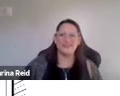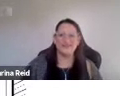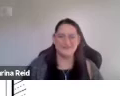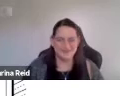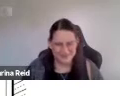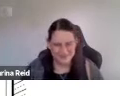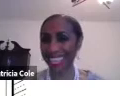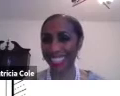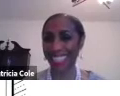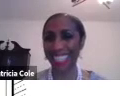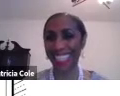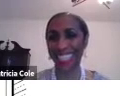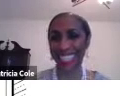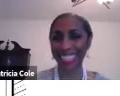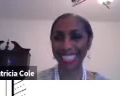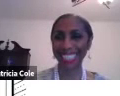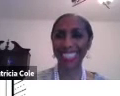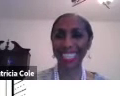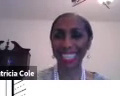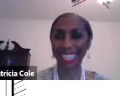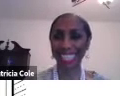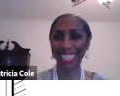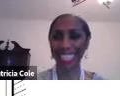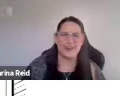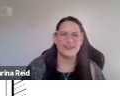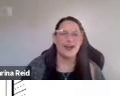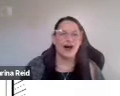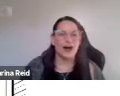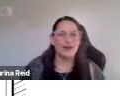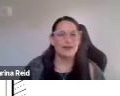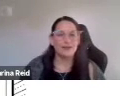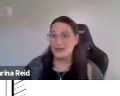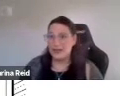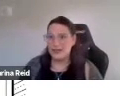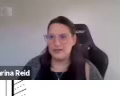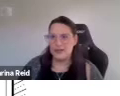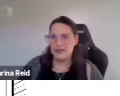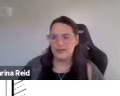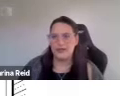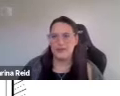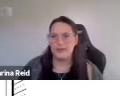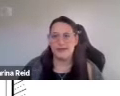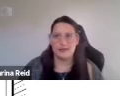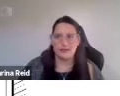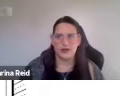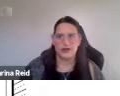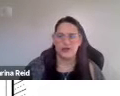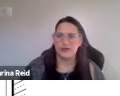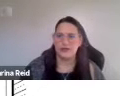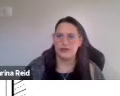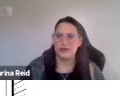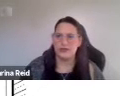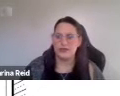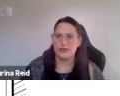Okay, great. Go ahead, Karina. Zoom space. So my name is Karina Reed. I'm the Assistant Director